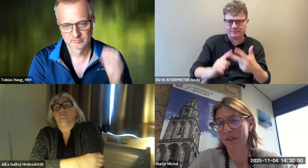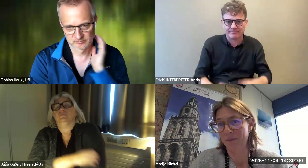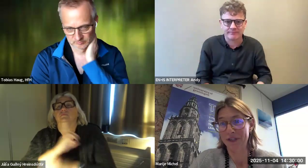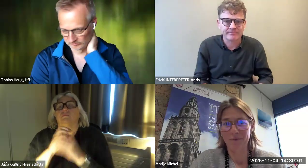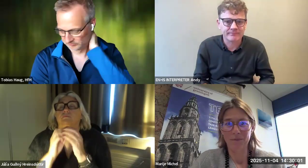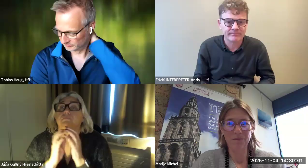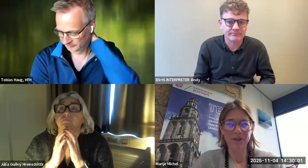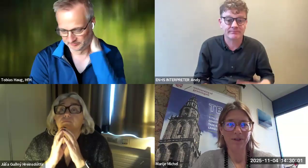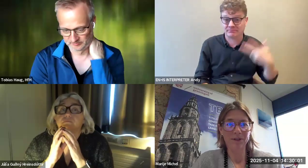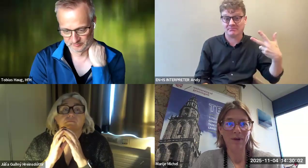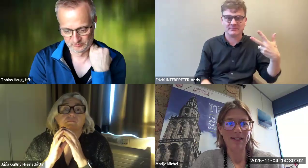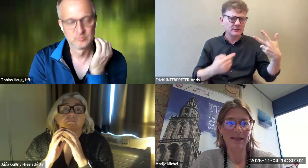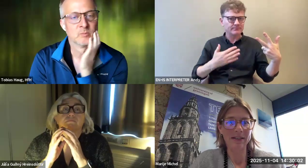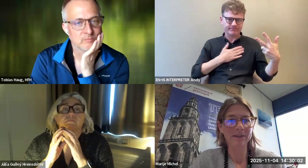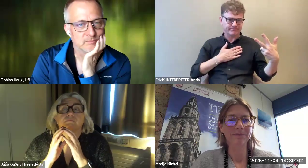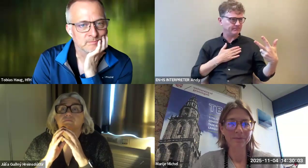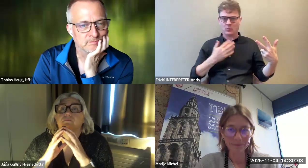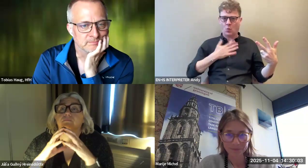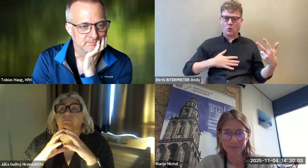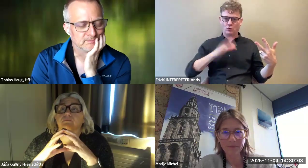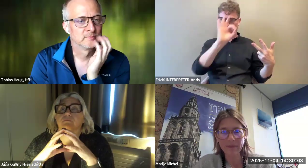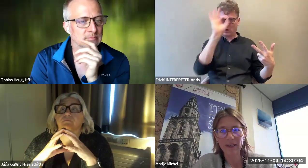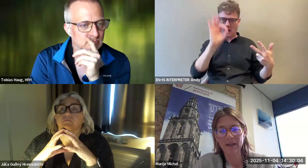So that was the question we wanted to ask here.